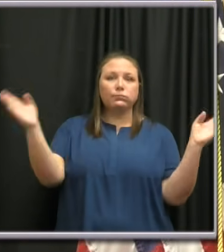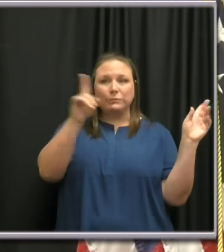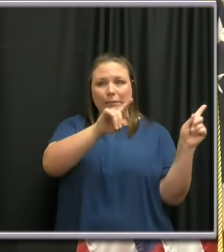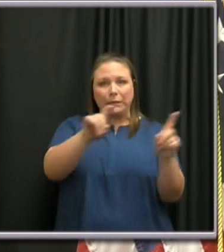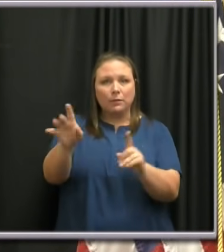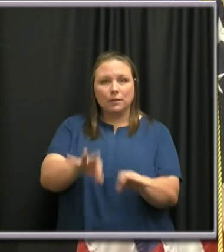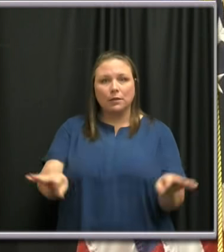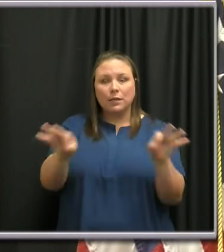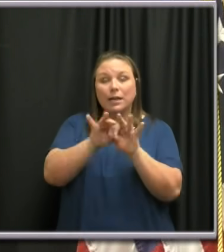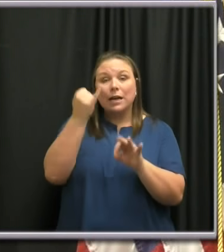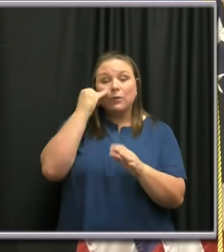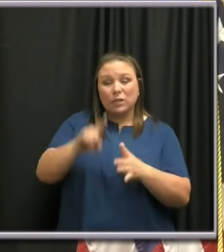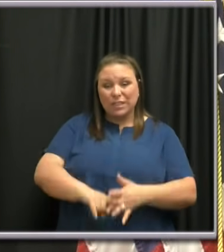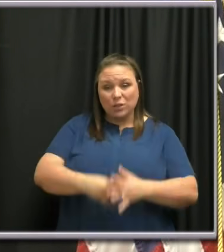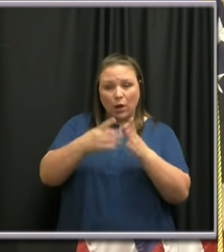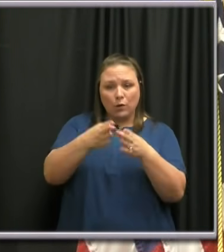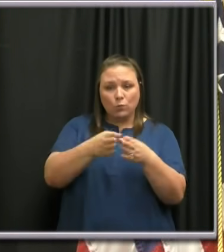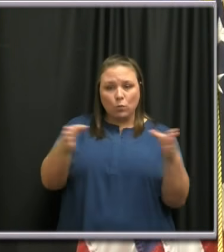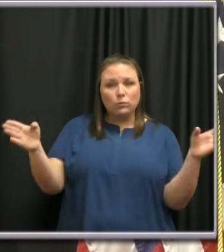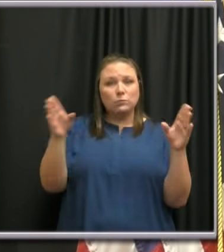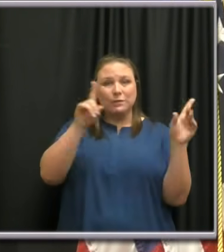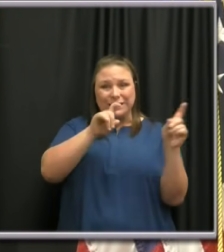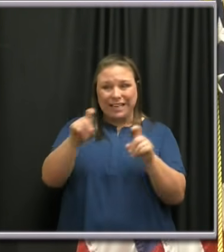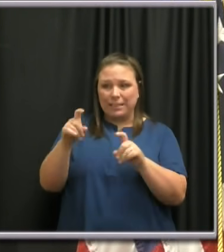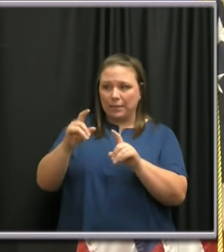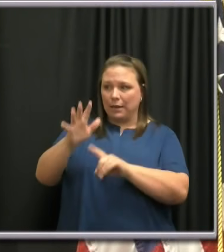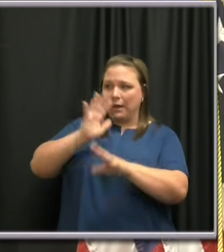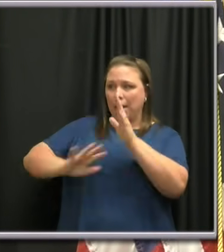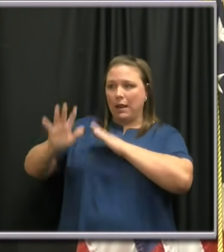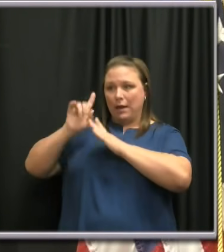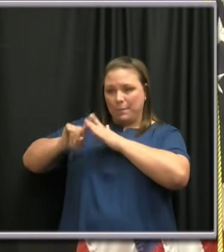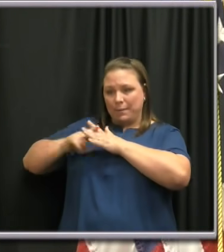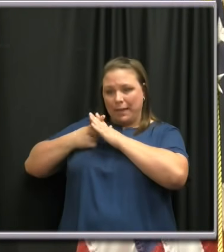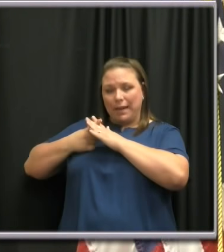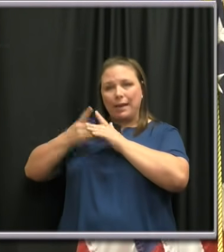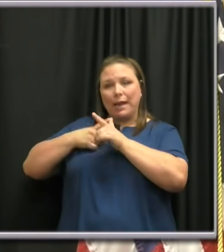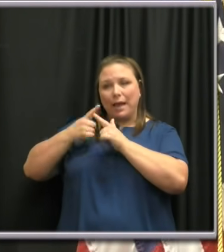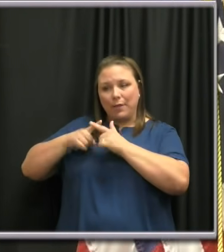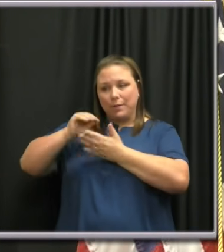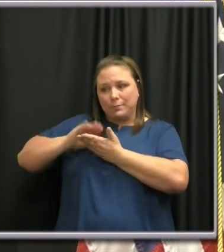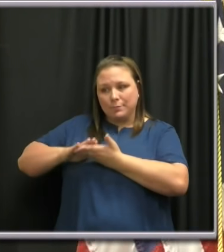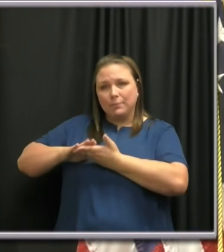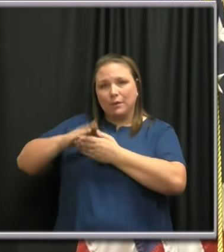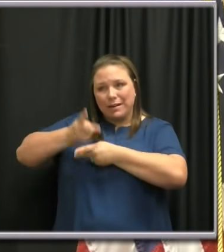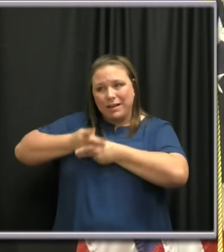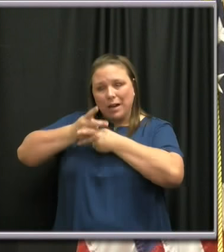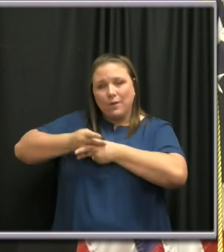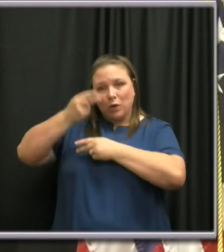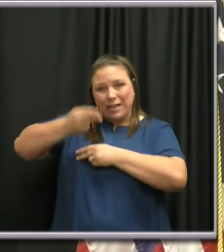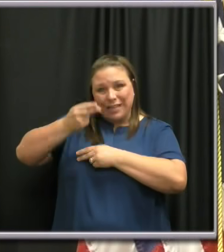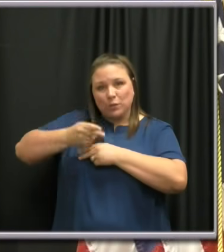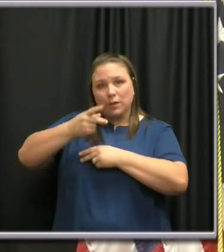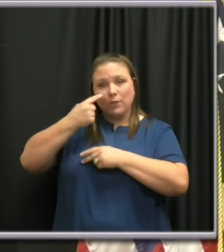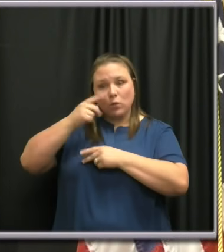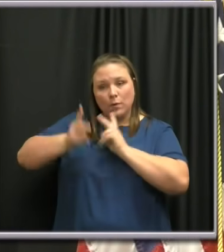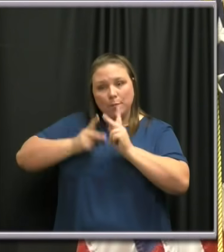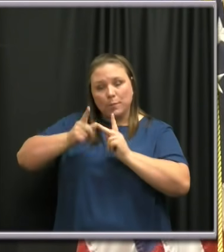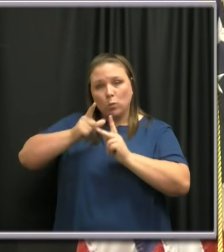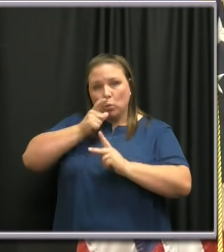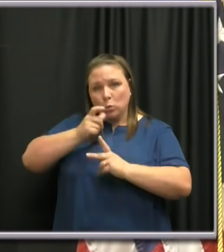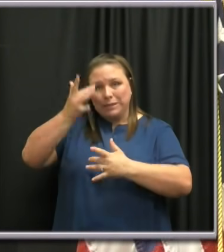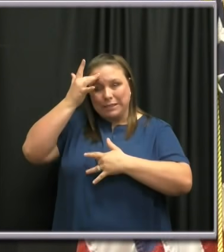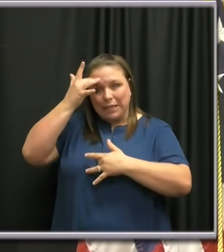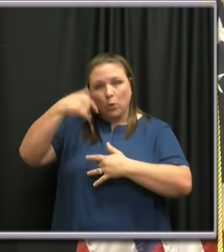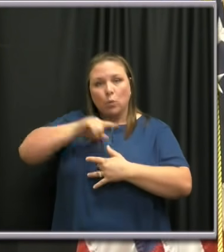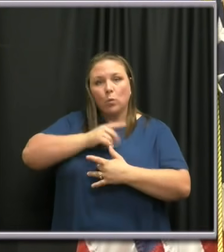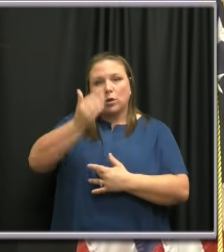If we had been doing widespread testing from the beginning and doing careful histories of individuals who then test positive, we would have known